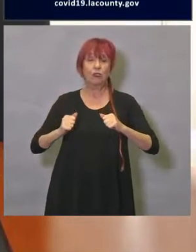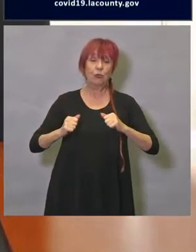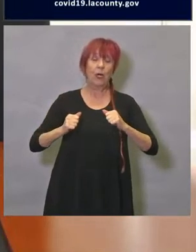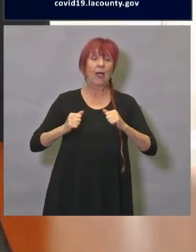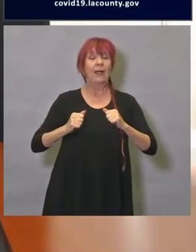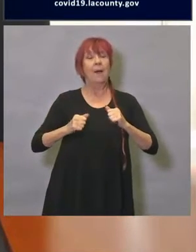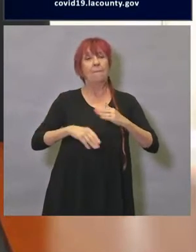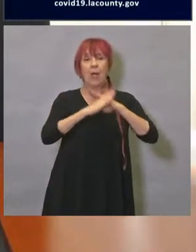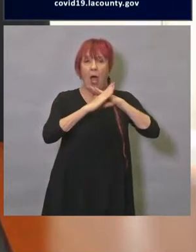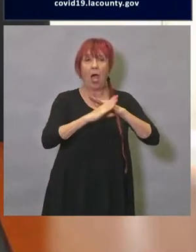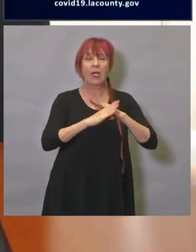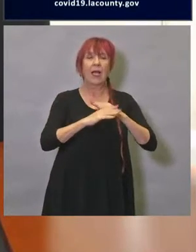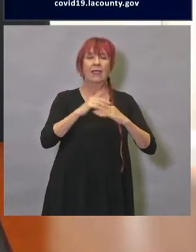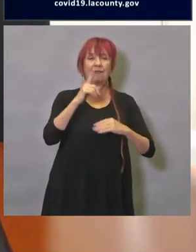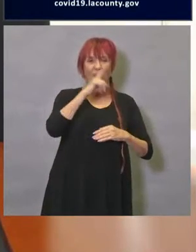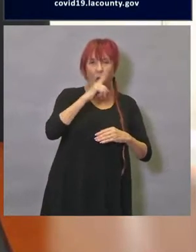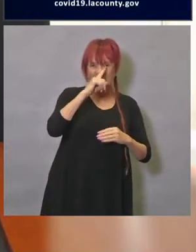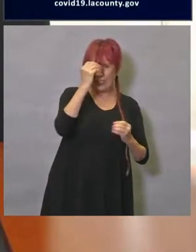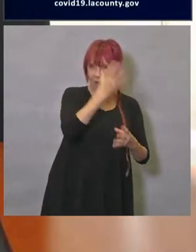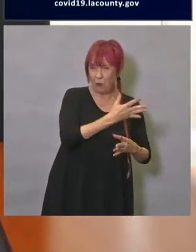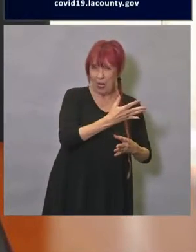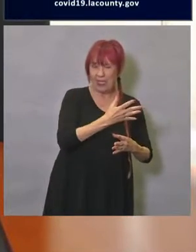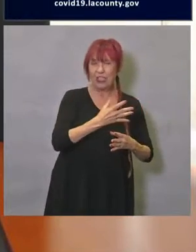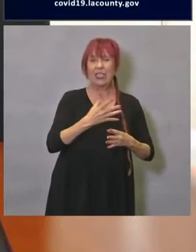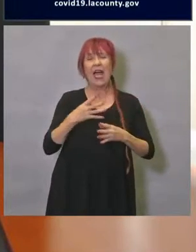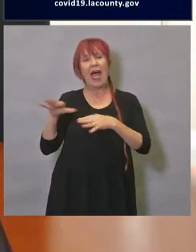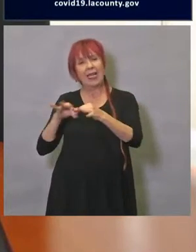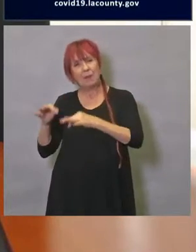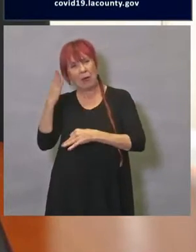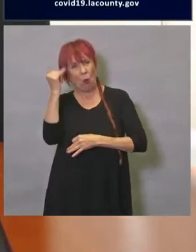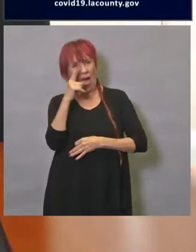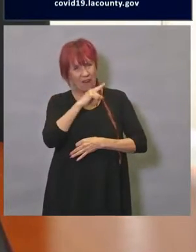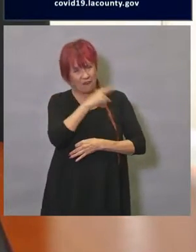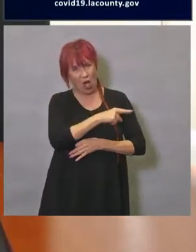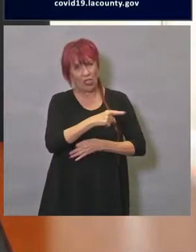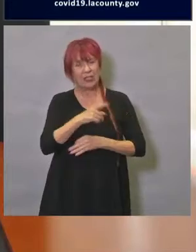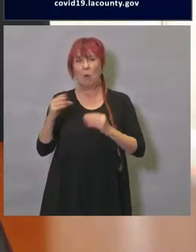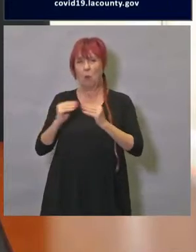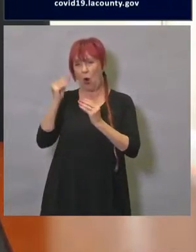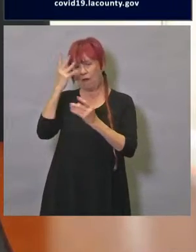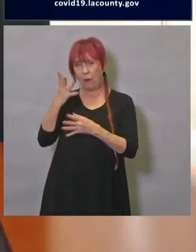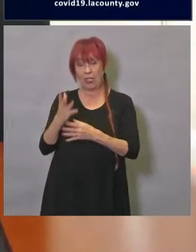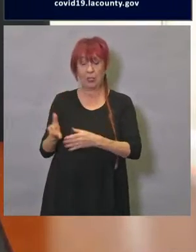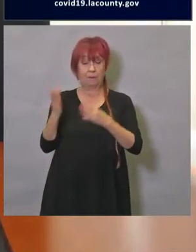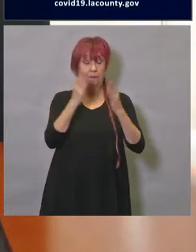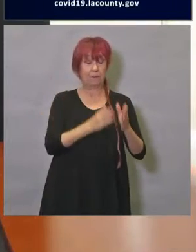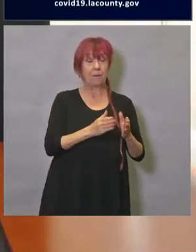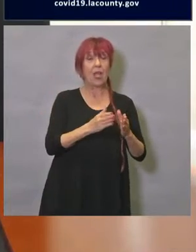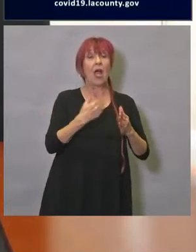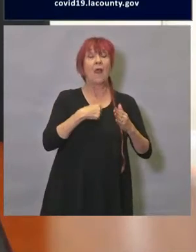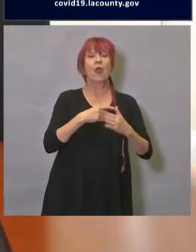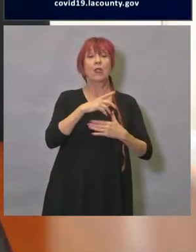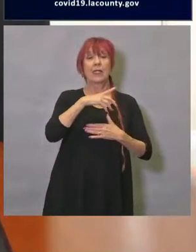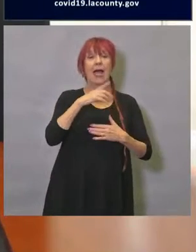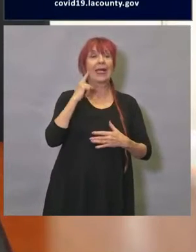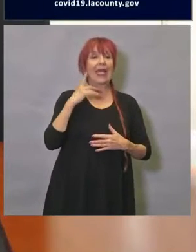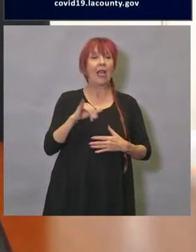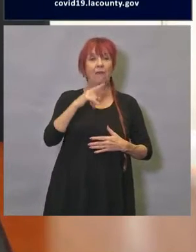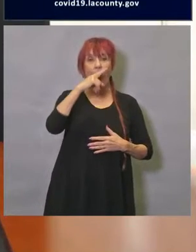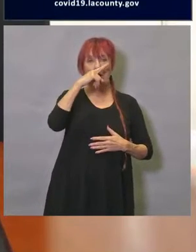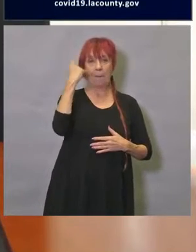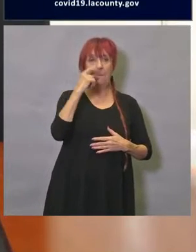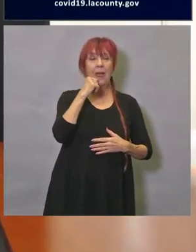sharing important resources. And in South Los Angeles, the California Black Women's Health Project shares mental health